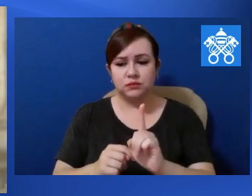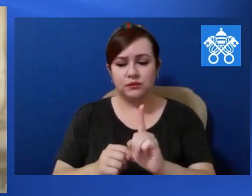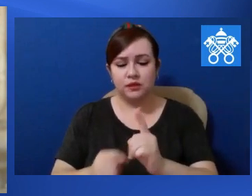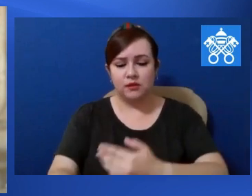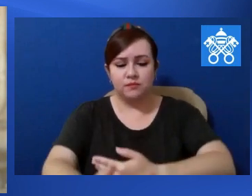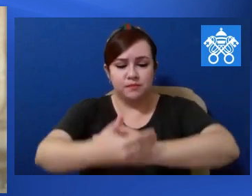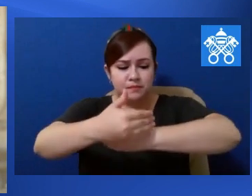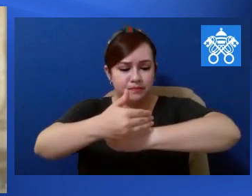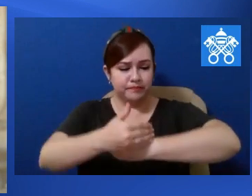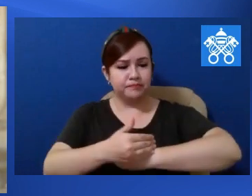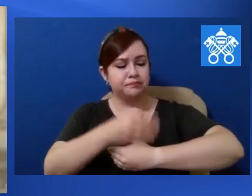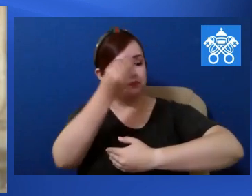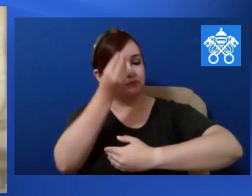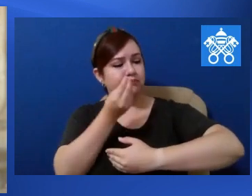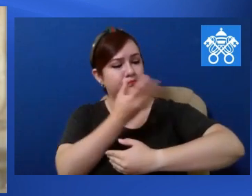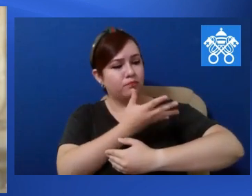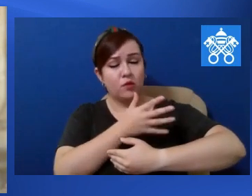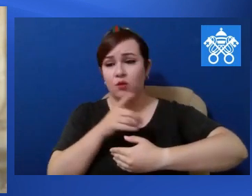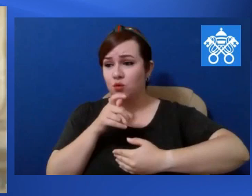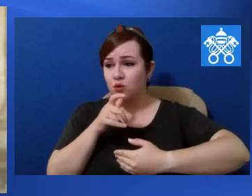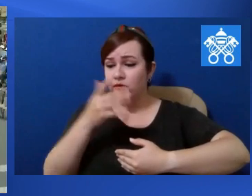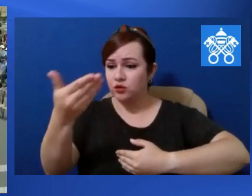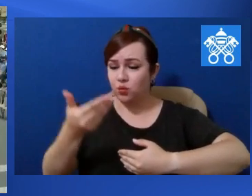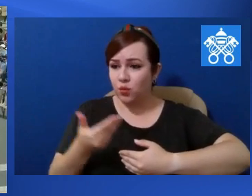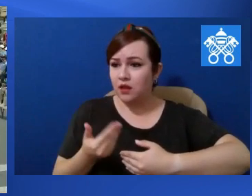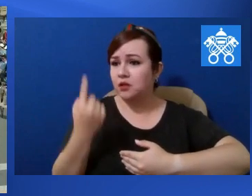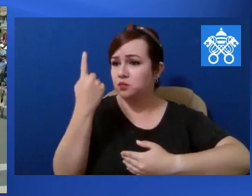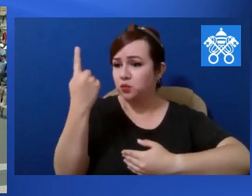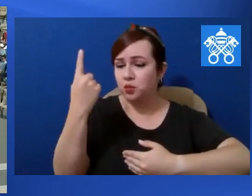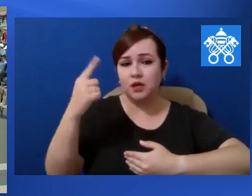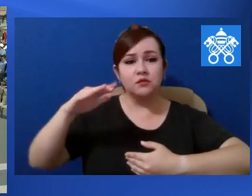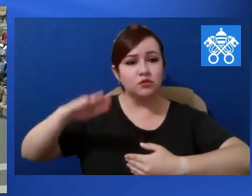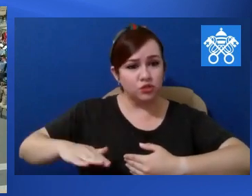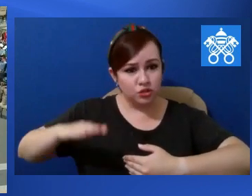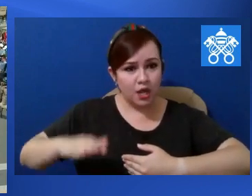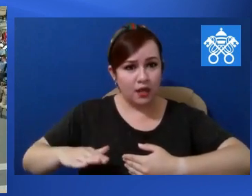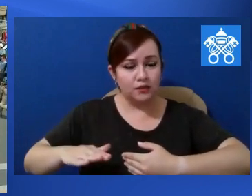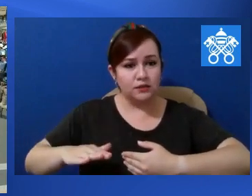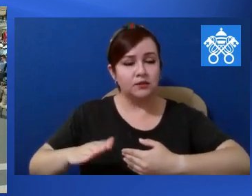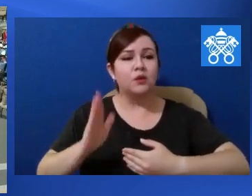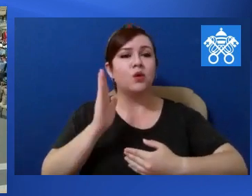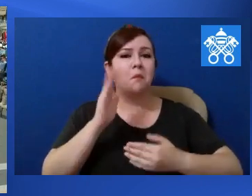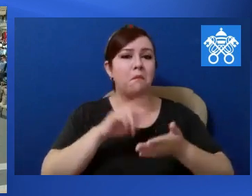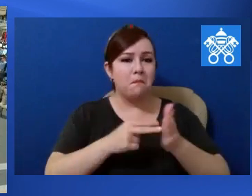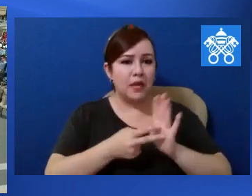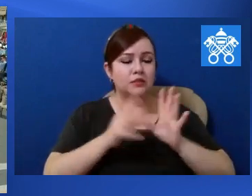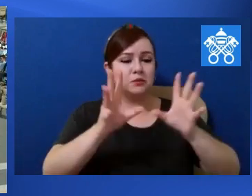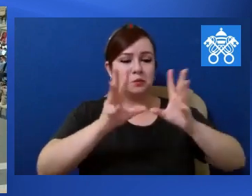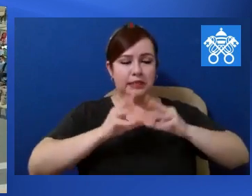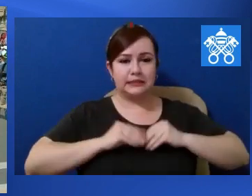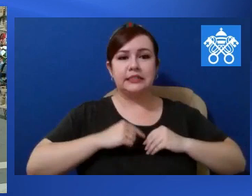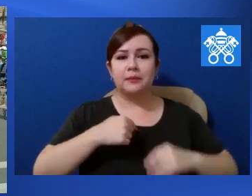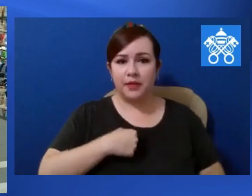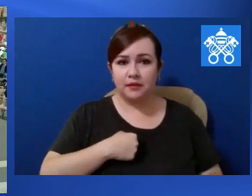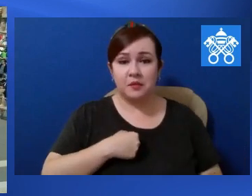his arms, he said to them, "Whoever welcomes one such child in my name